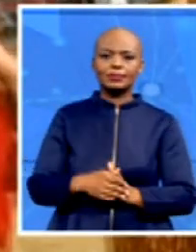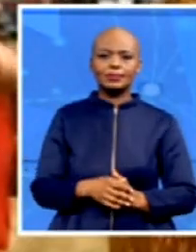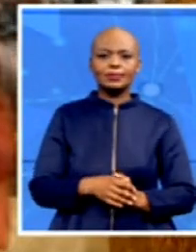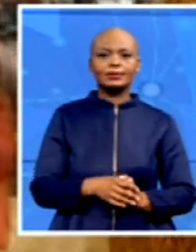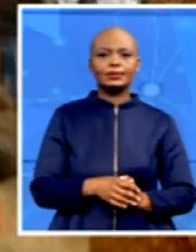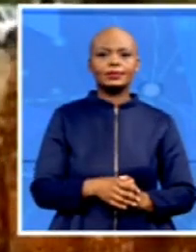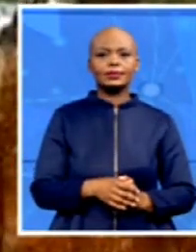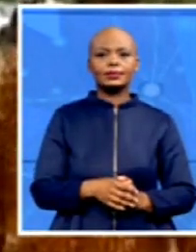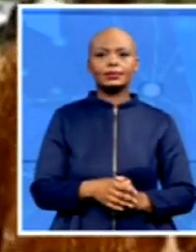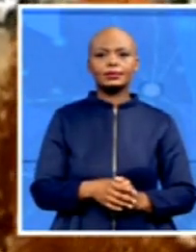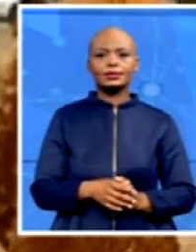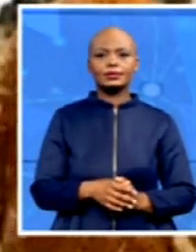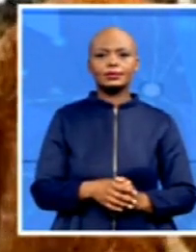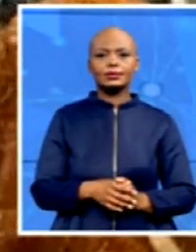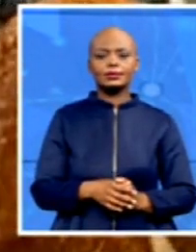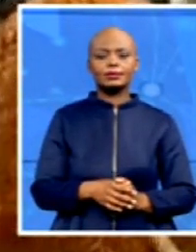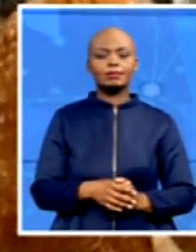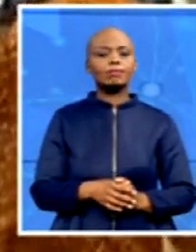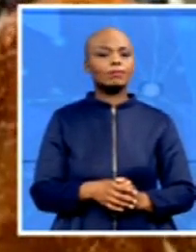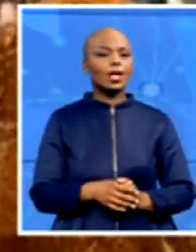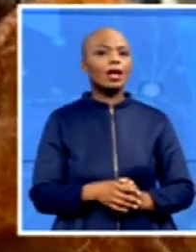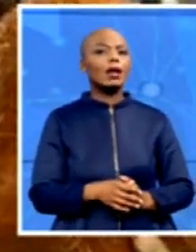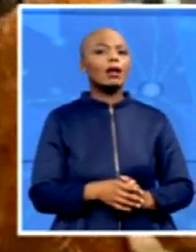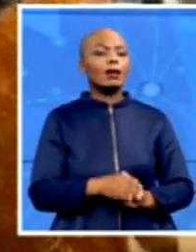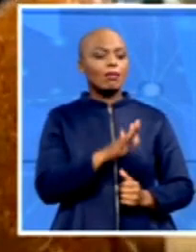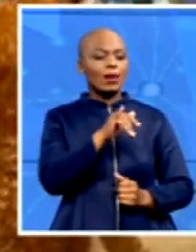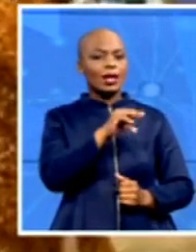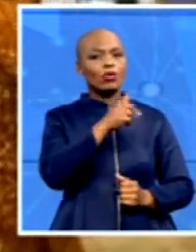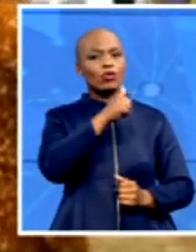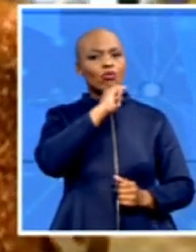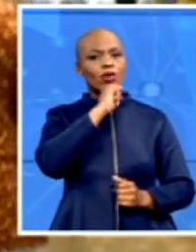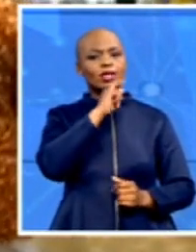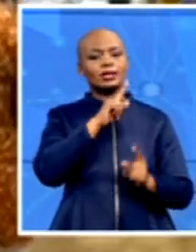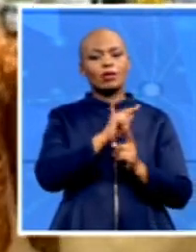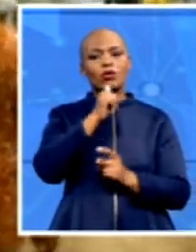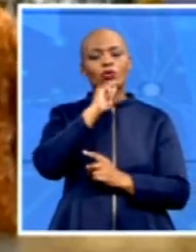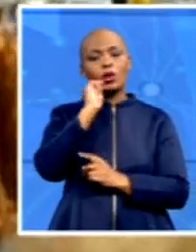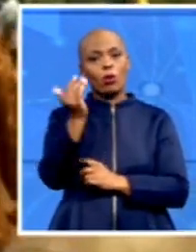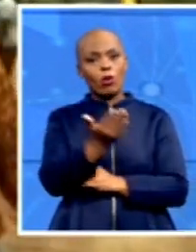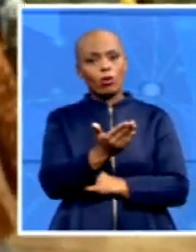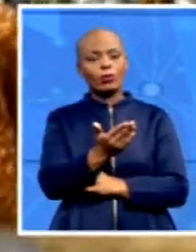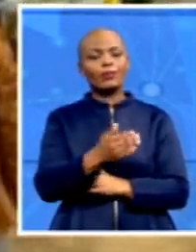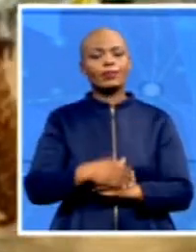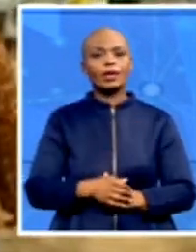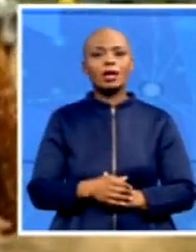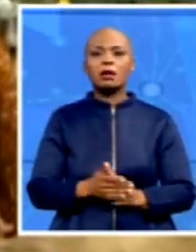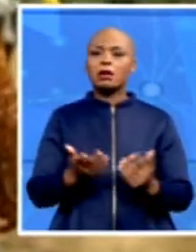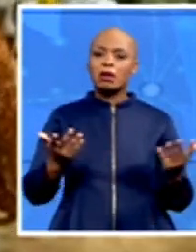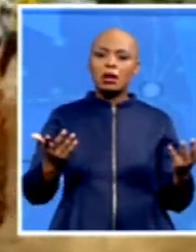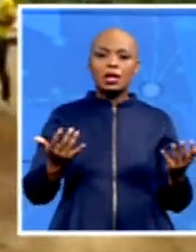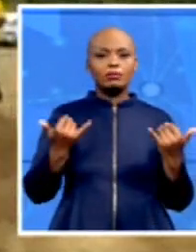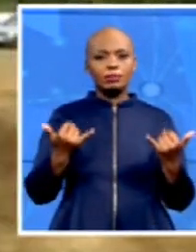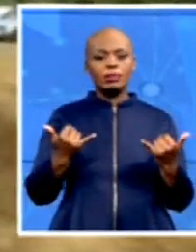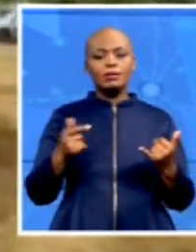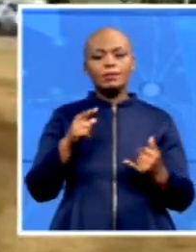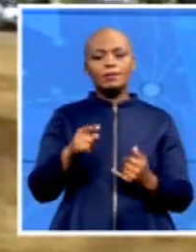Well, Blaine, good morning to you again and good morning to our SABC viewers, Blaine. Unfortunately, Blaine, we had a guest here, the praise singer